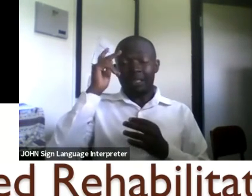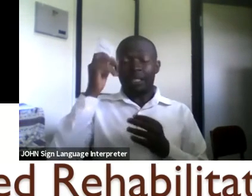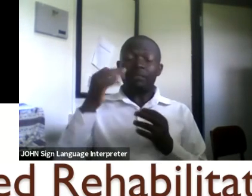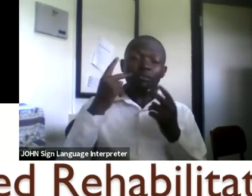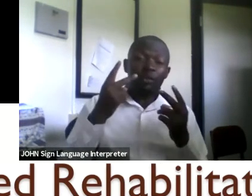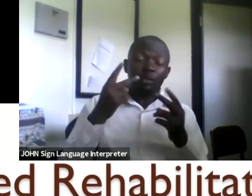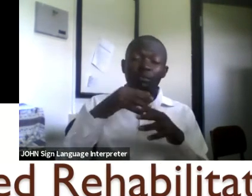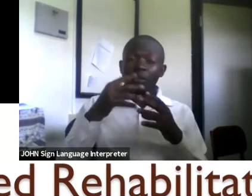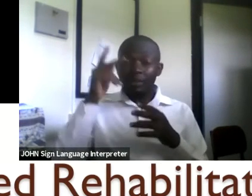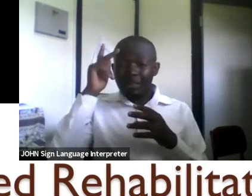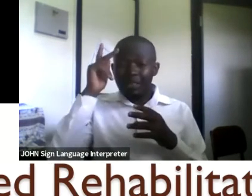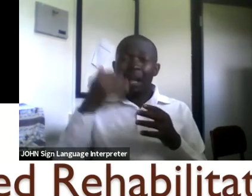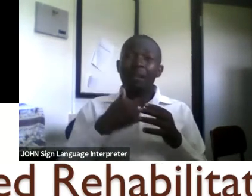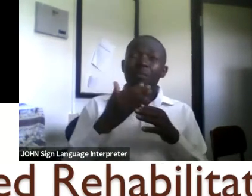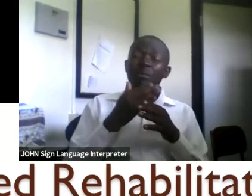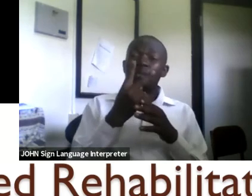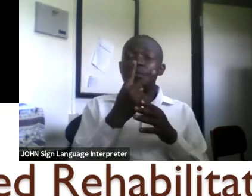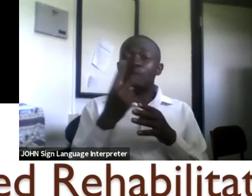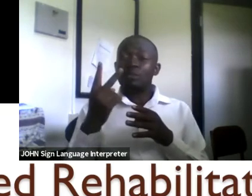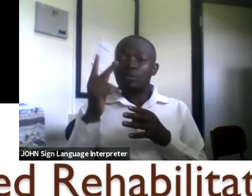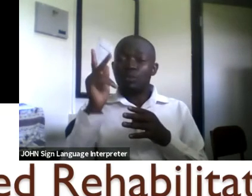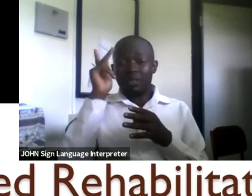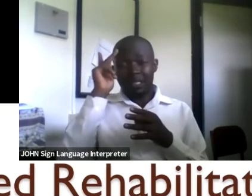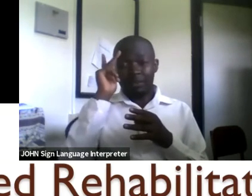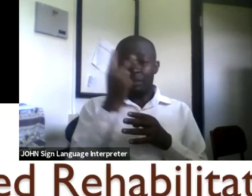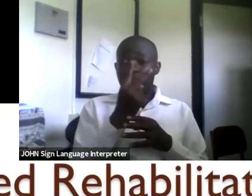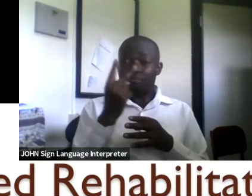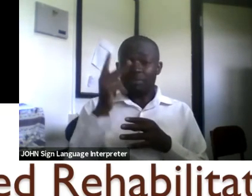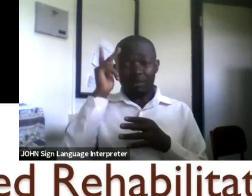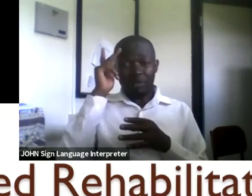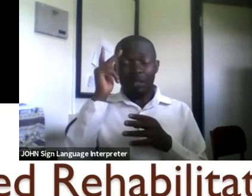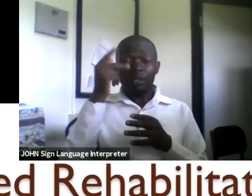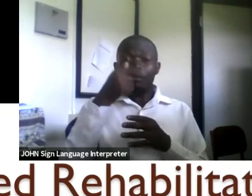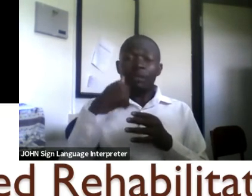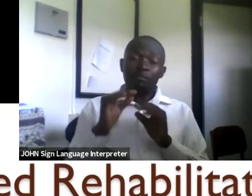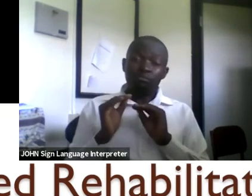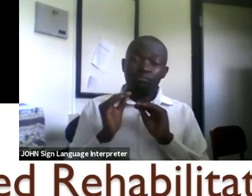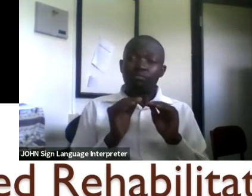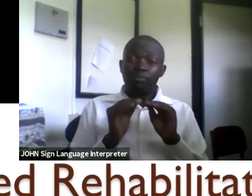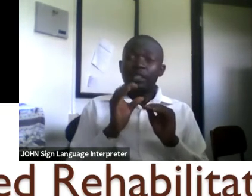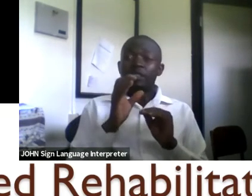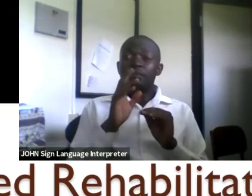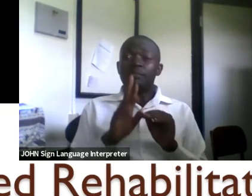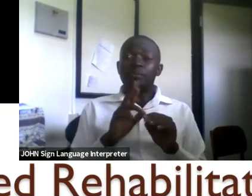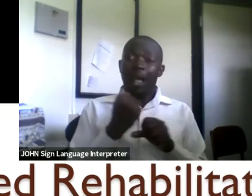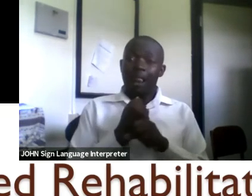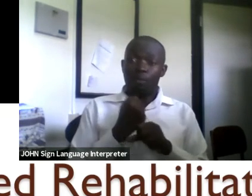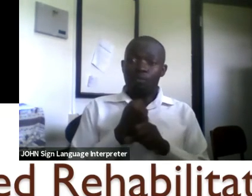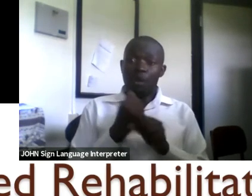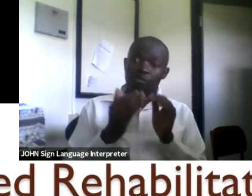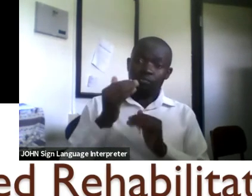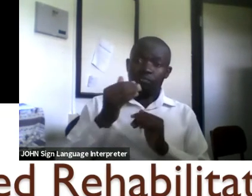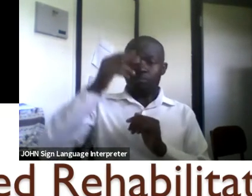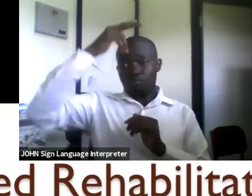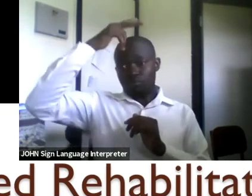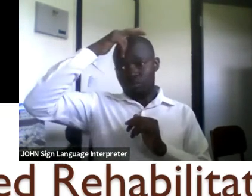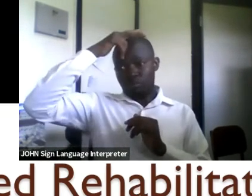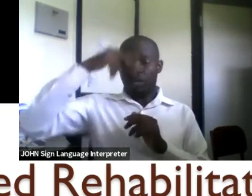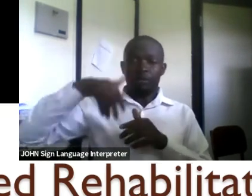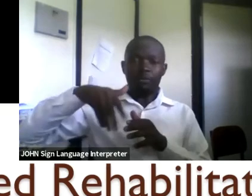in about 22 skills, are pushed into the CBR worker who goes into the community